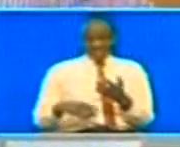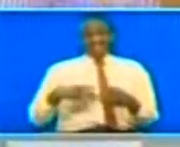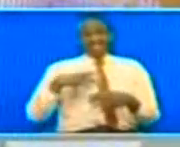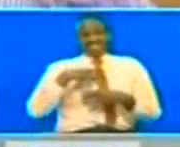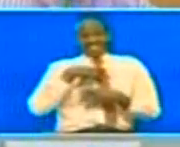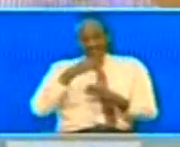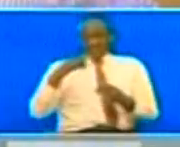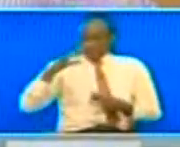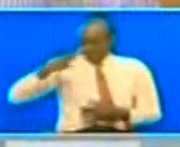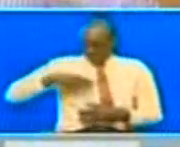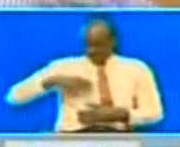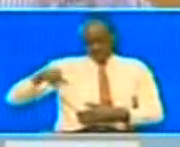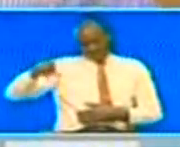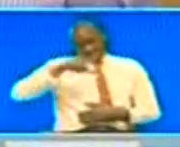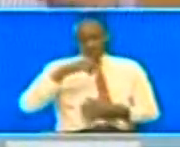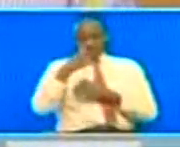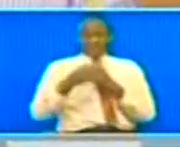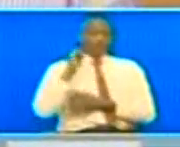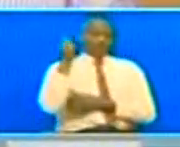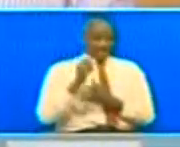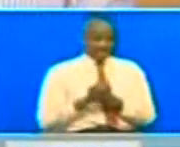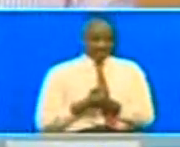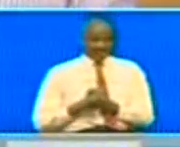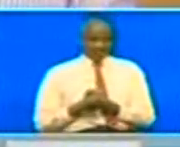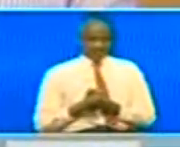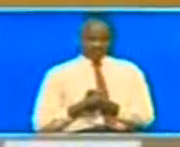the people of the country of Kenya.